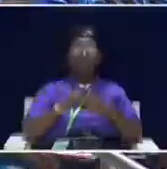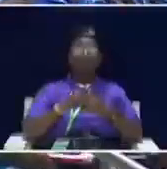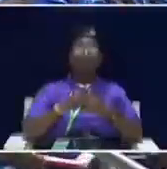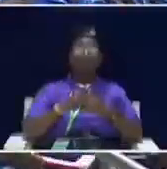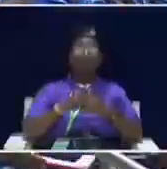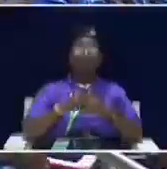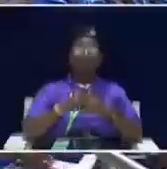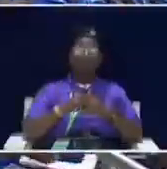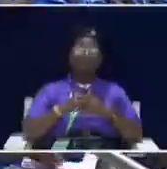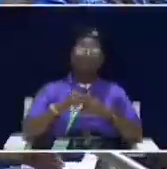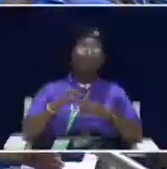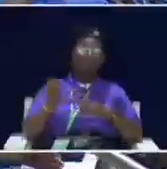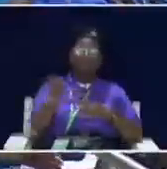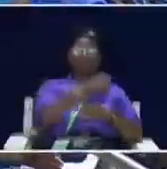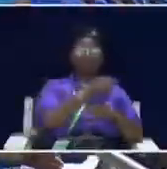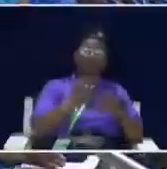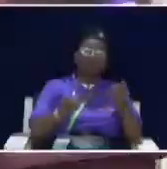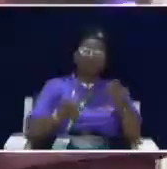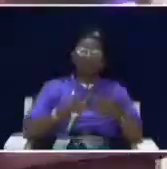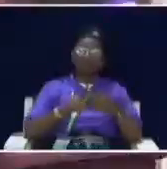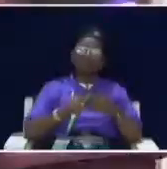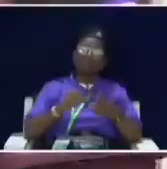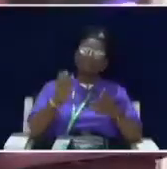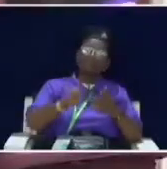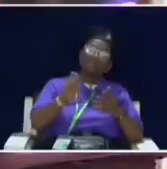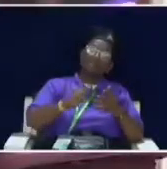You want to write down your prayer point number